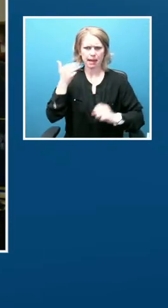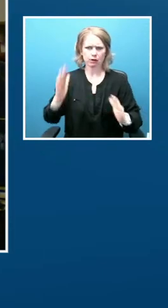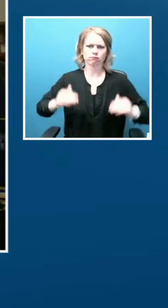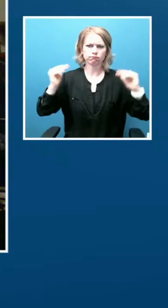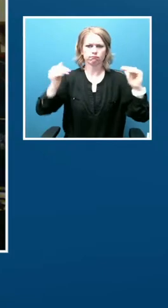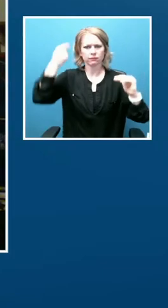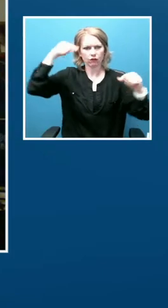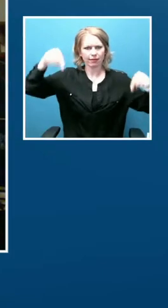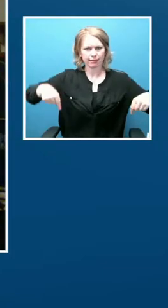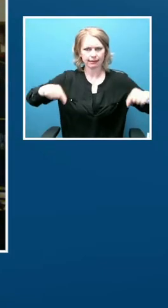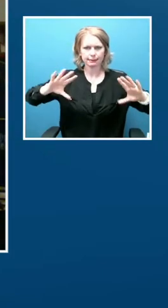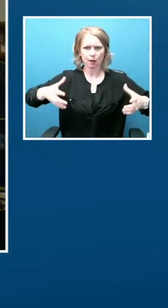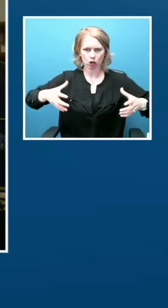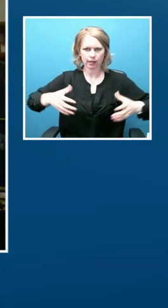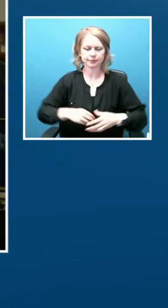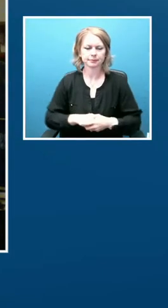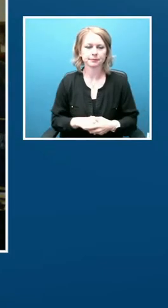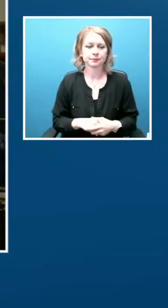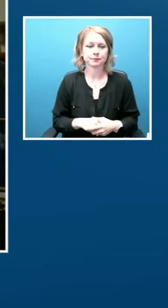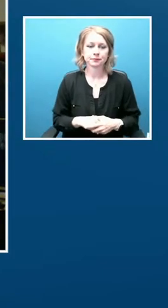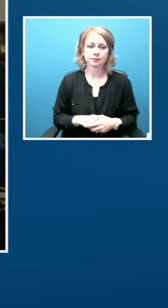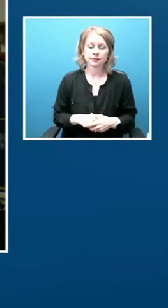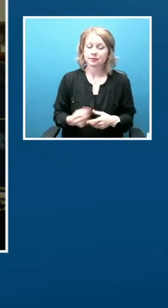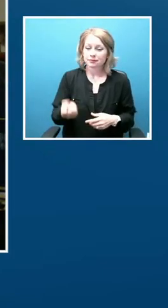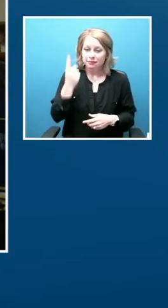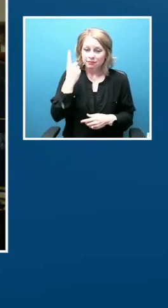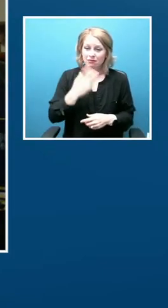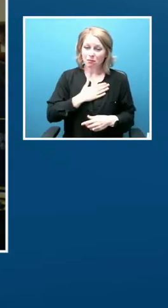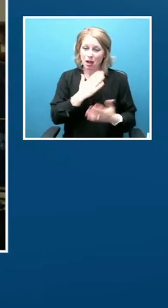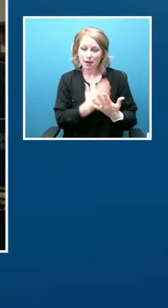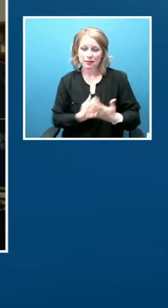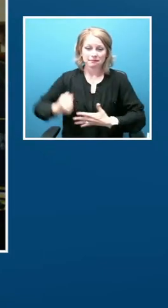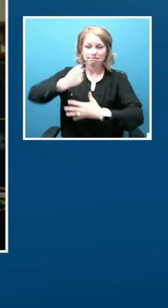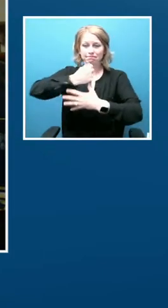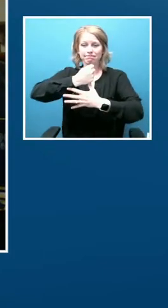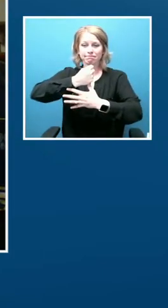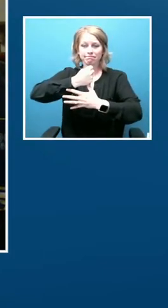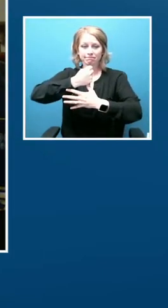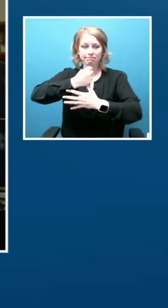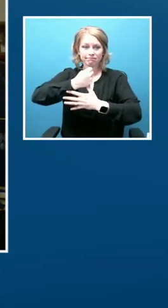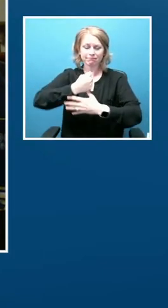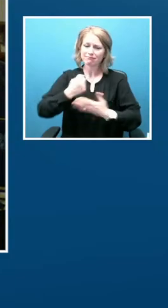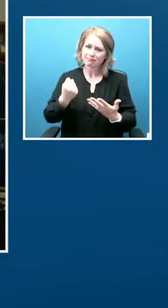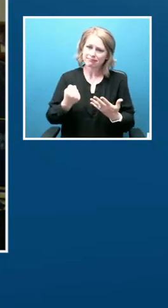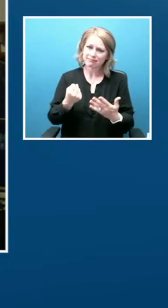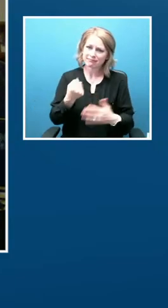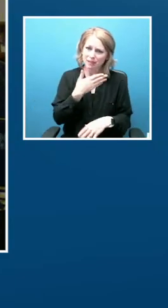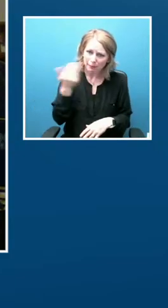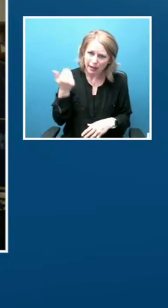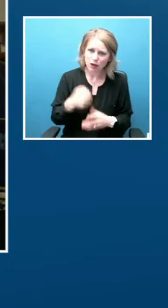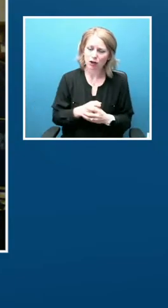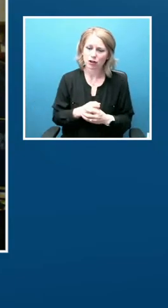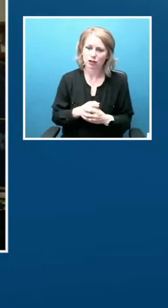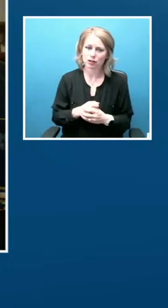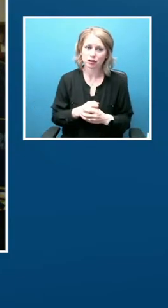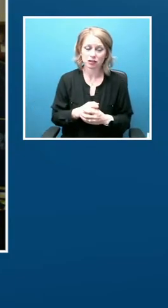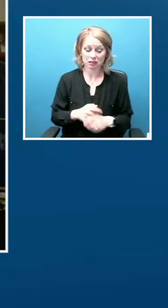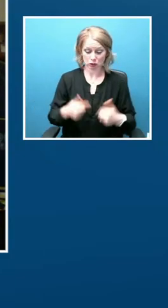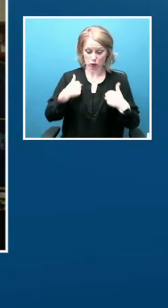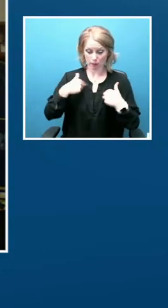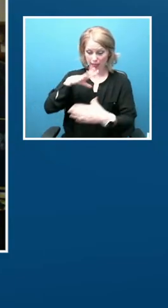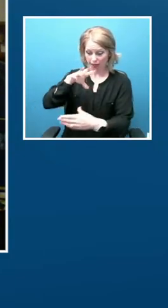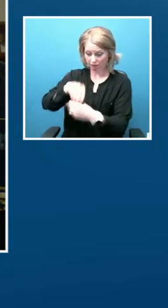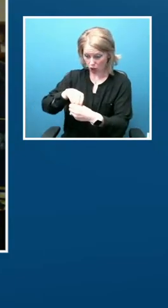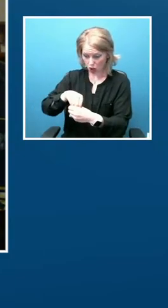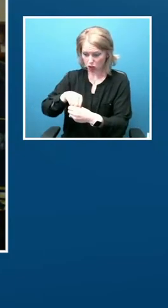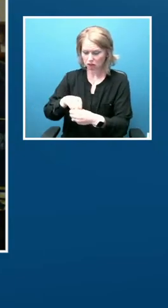have served, I know that my number one priority was to do better and leave this party better than when I found it. I